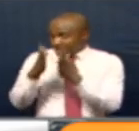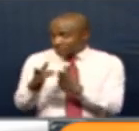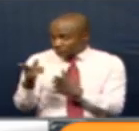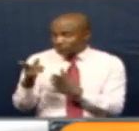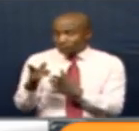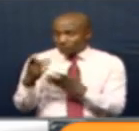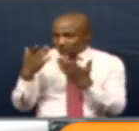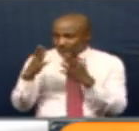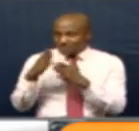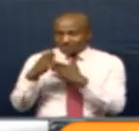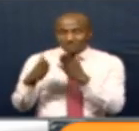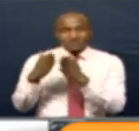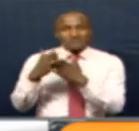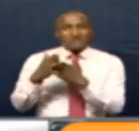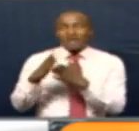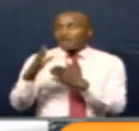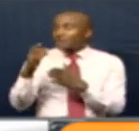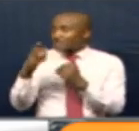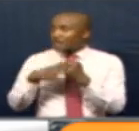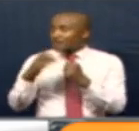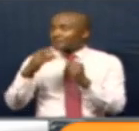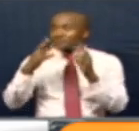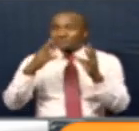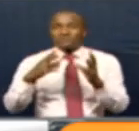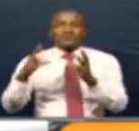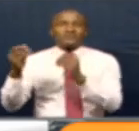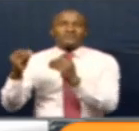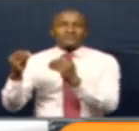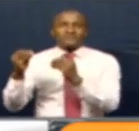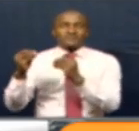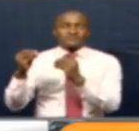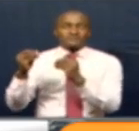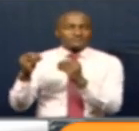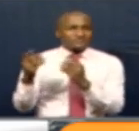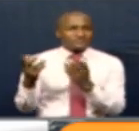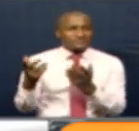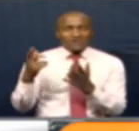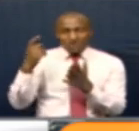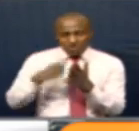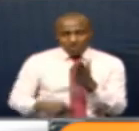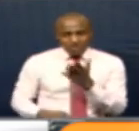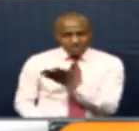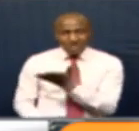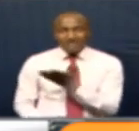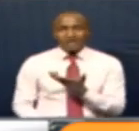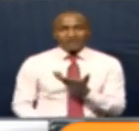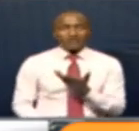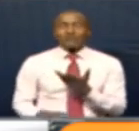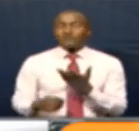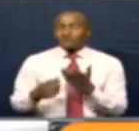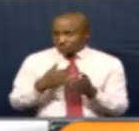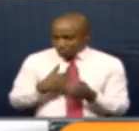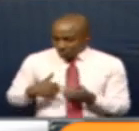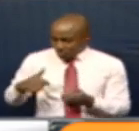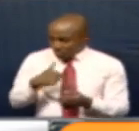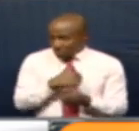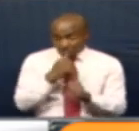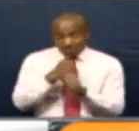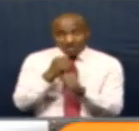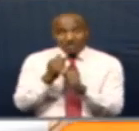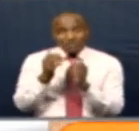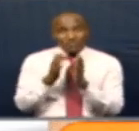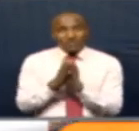done, and it takes them 9 months to exit. Okay, mm-hmm. And that there is cost again of capital. So we are working with the